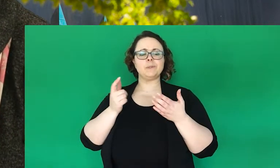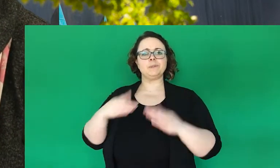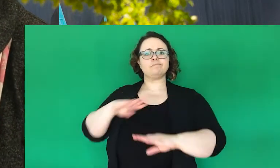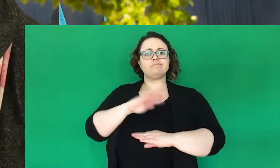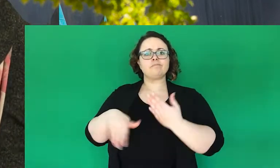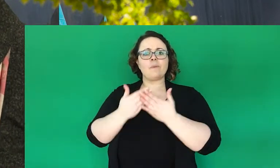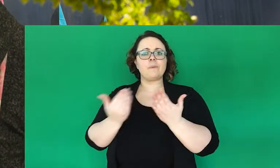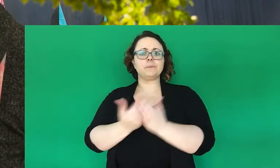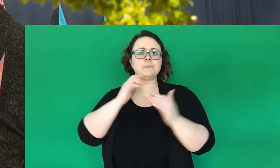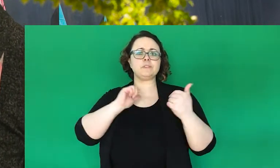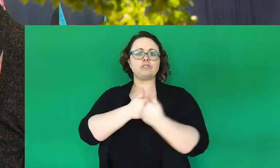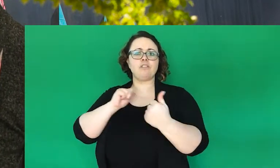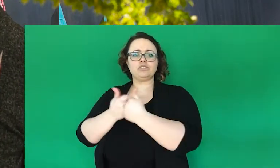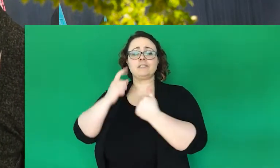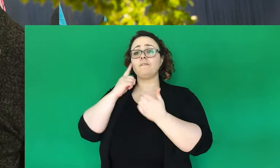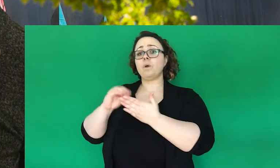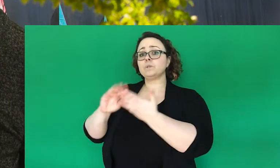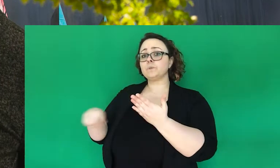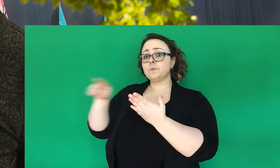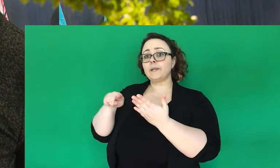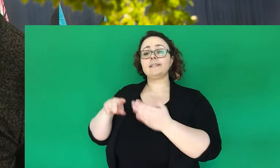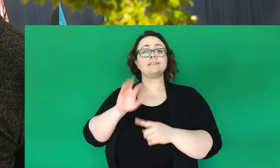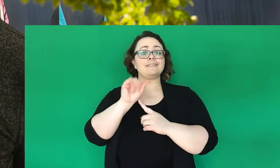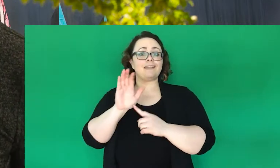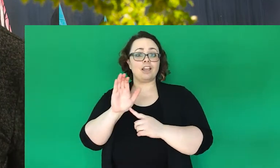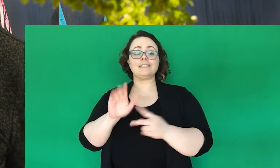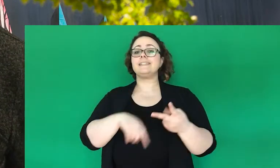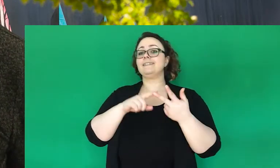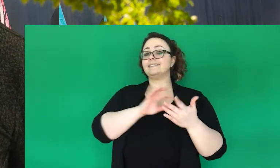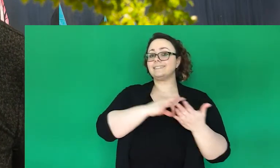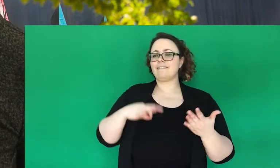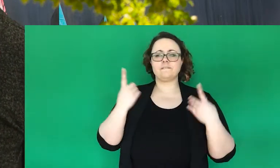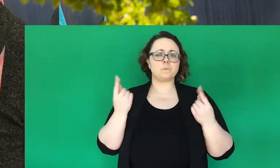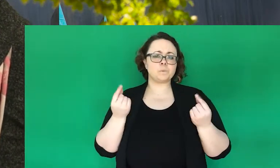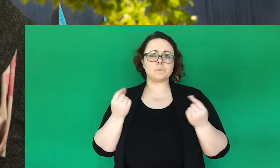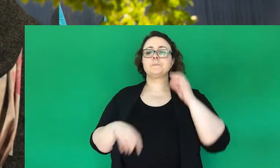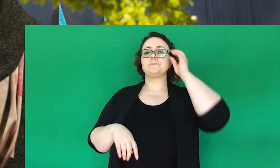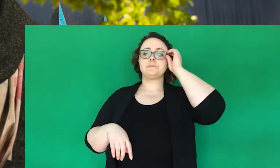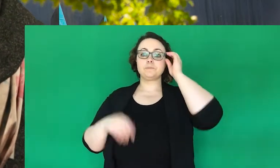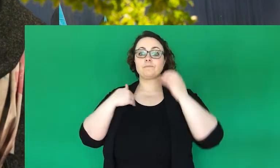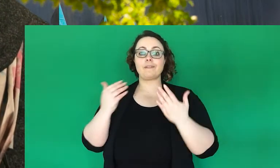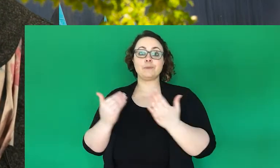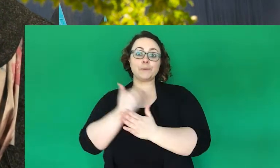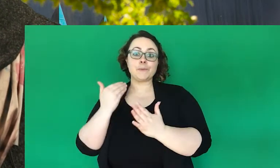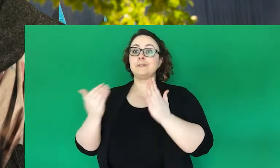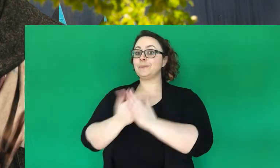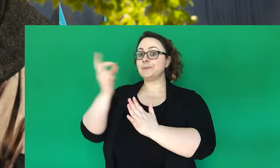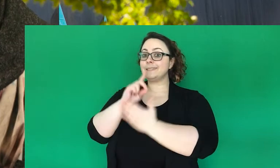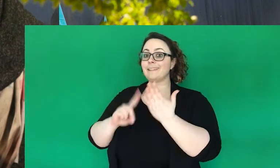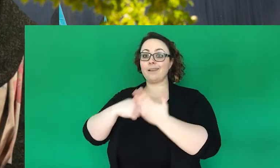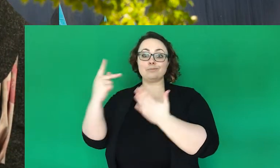meet these new challenges of our students, our faculty, and our staff? We have new and